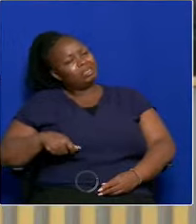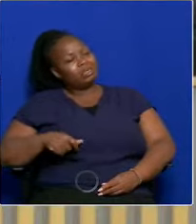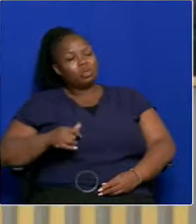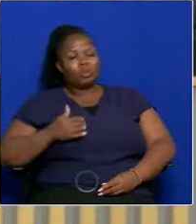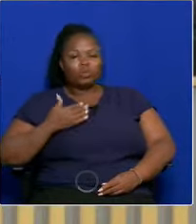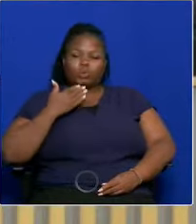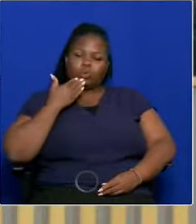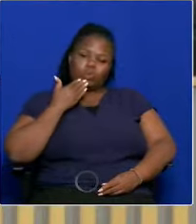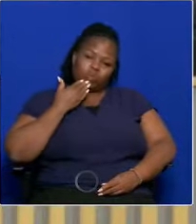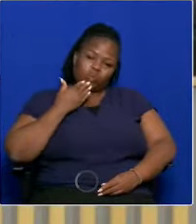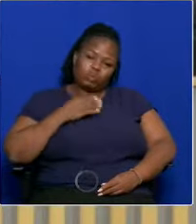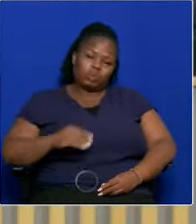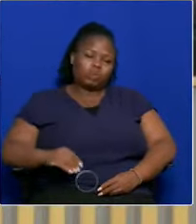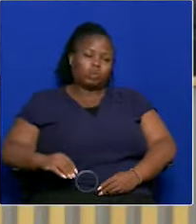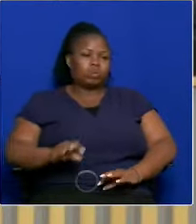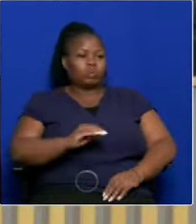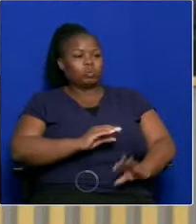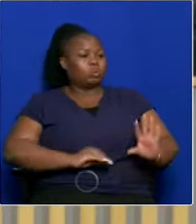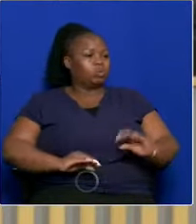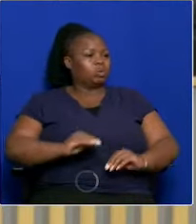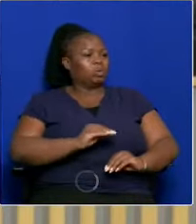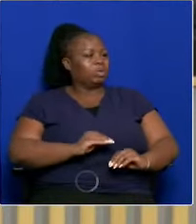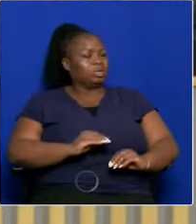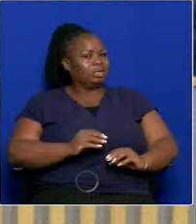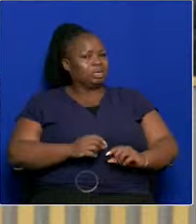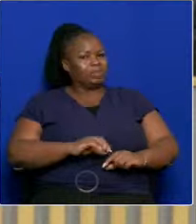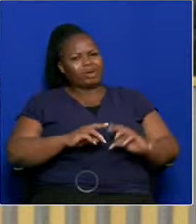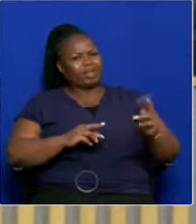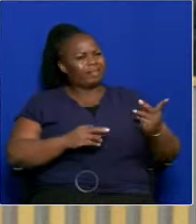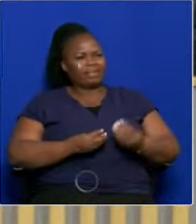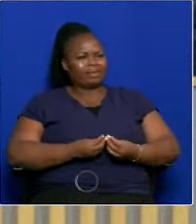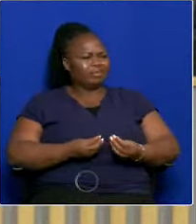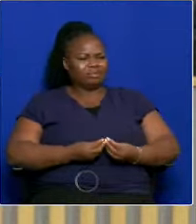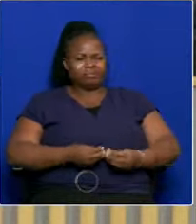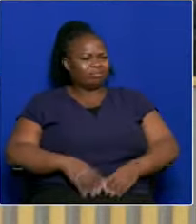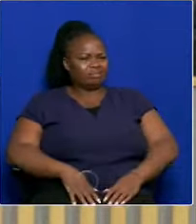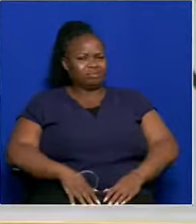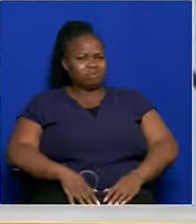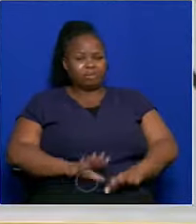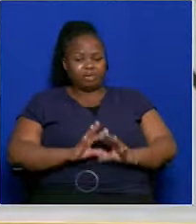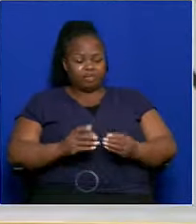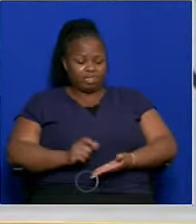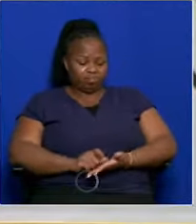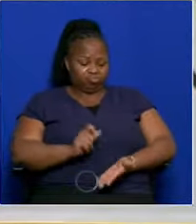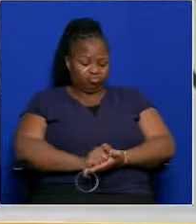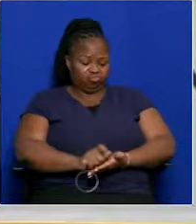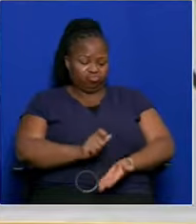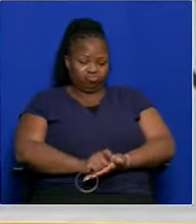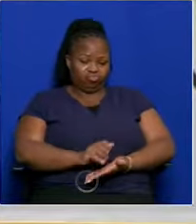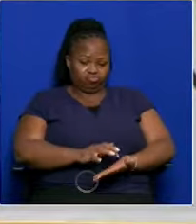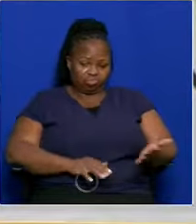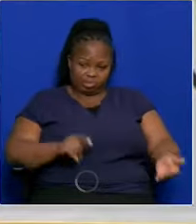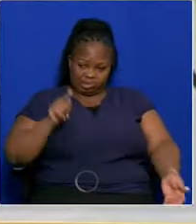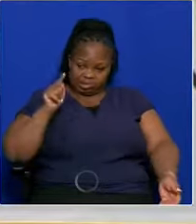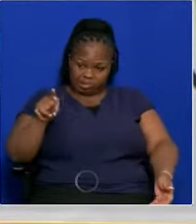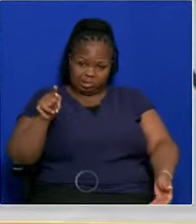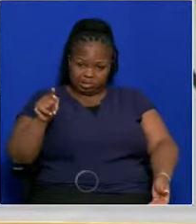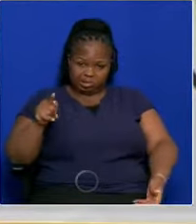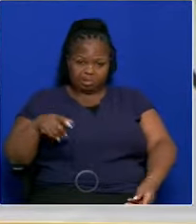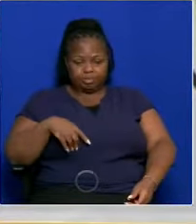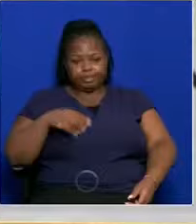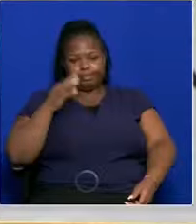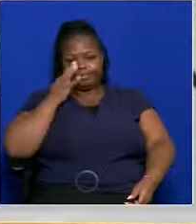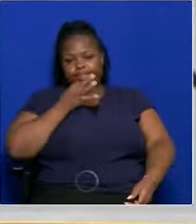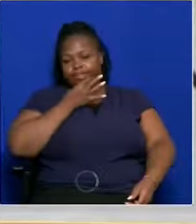much on whatever. So whatever it was written by him not saying anything or whatsoever,